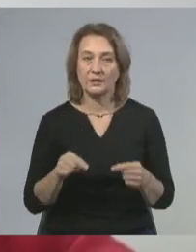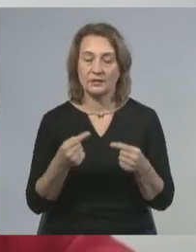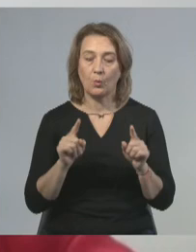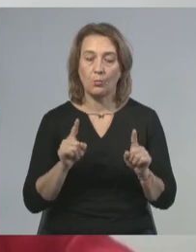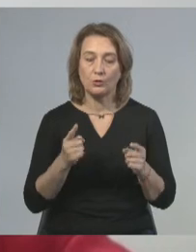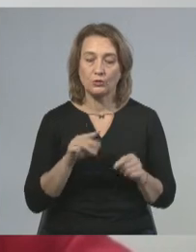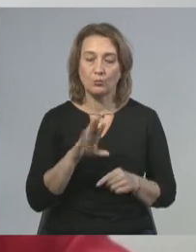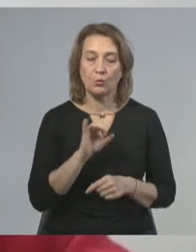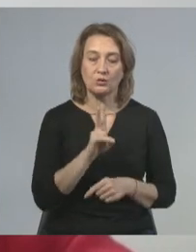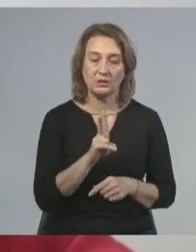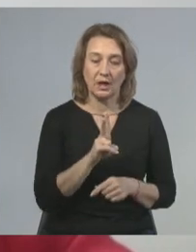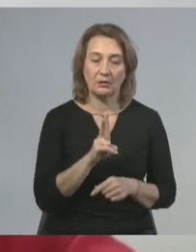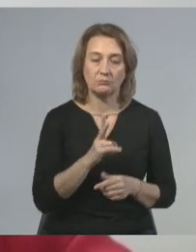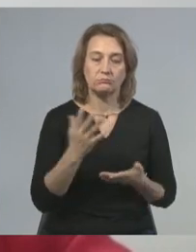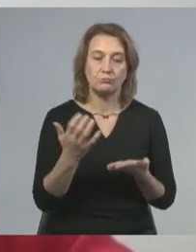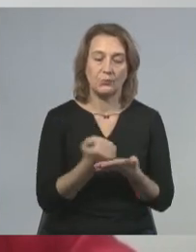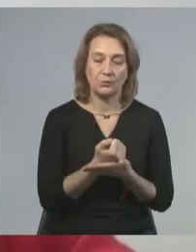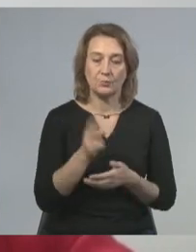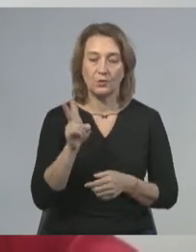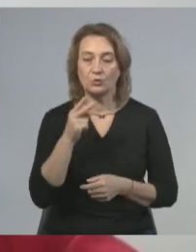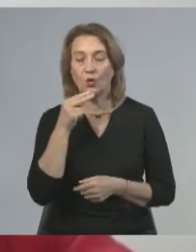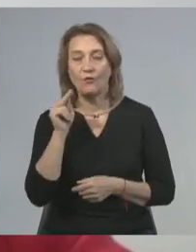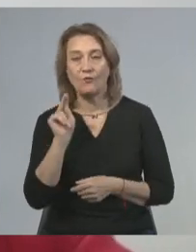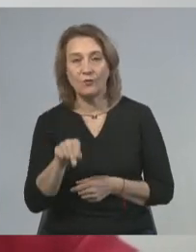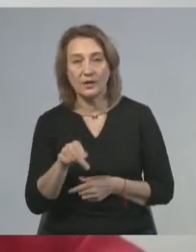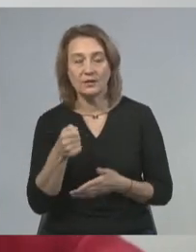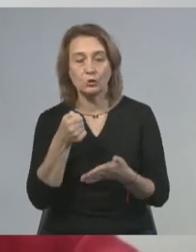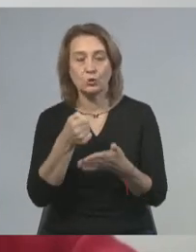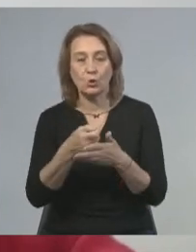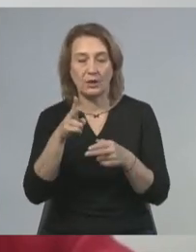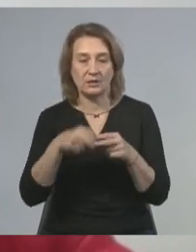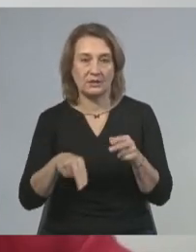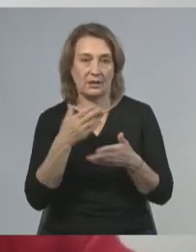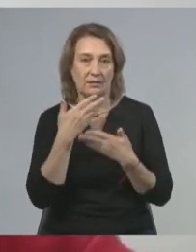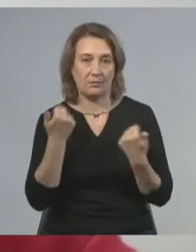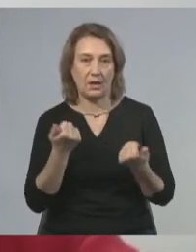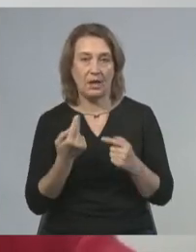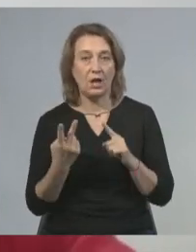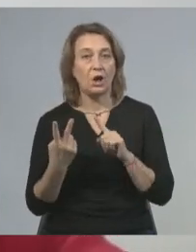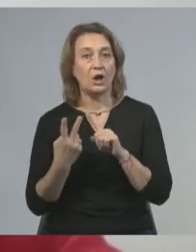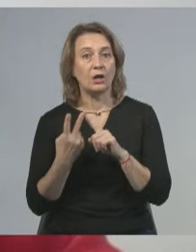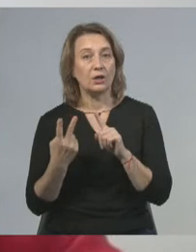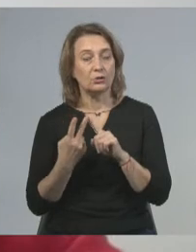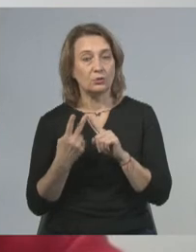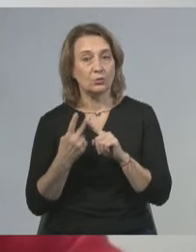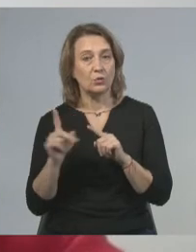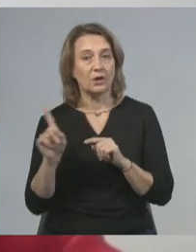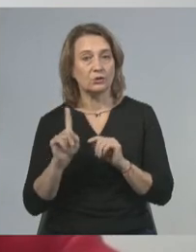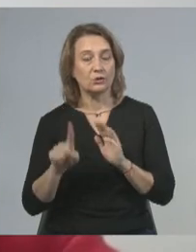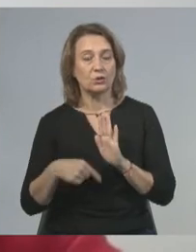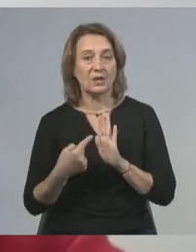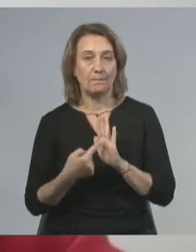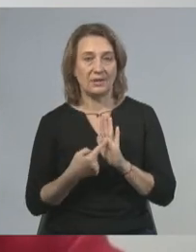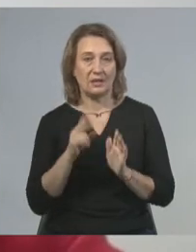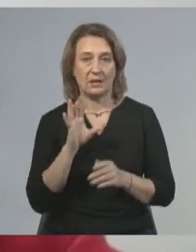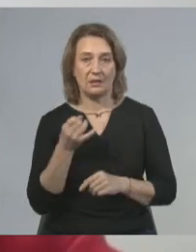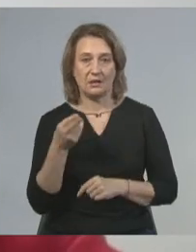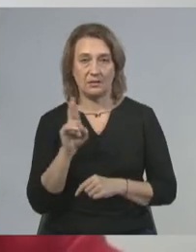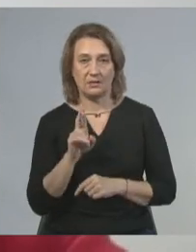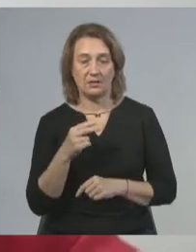need elections and we need to understand why it was decided not to organize elections in these